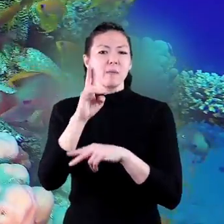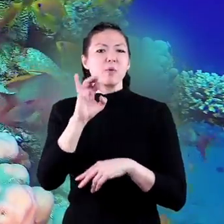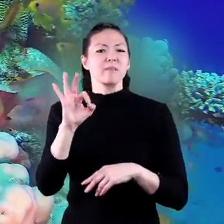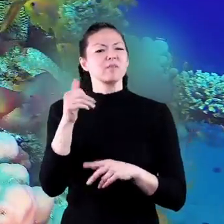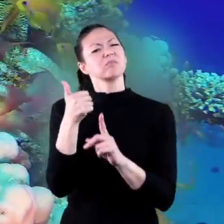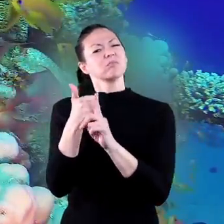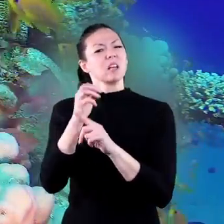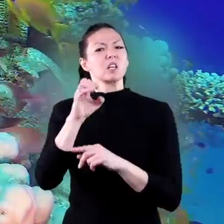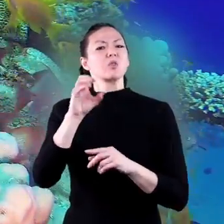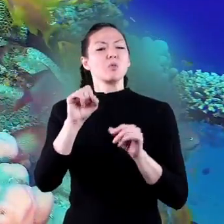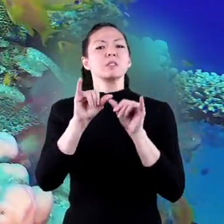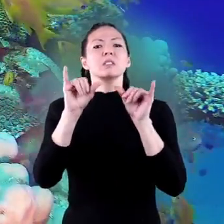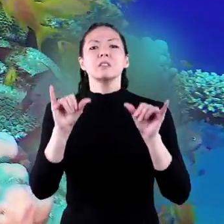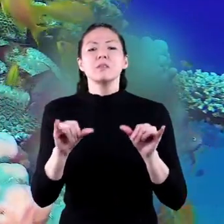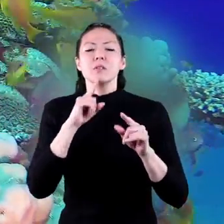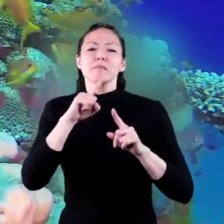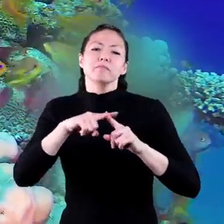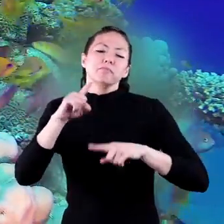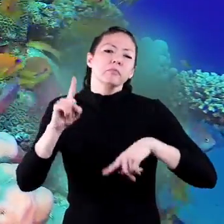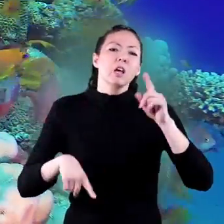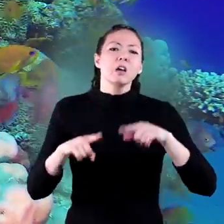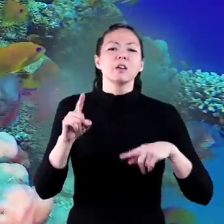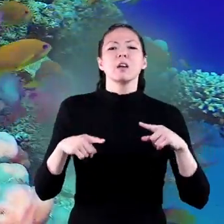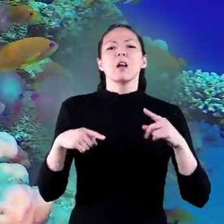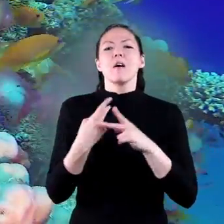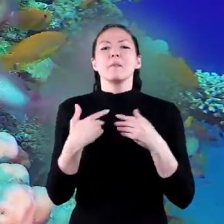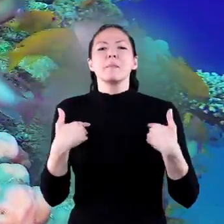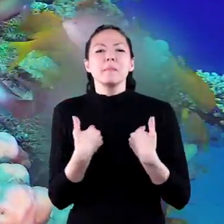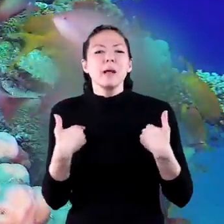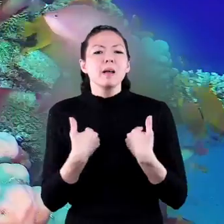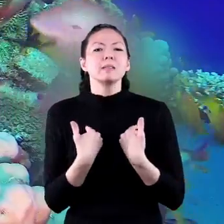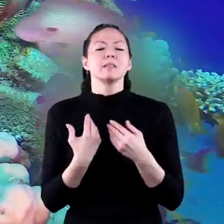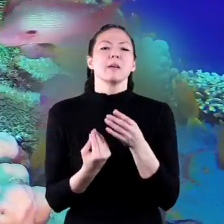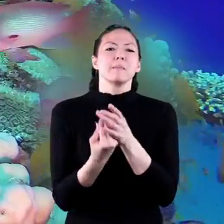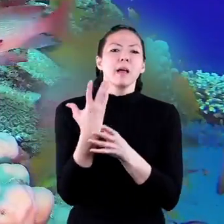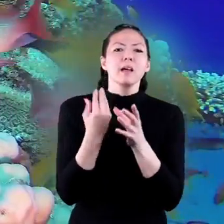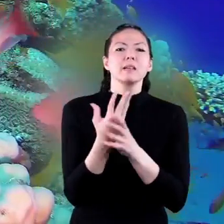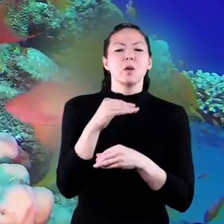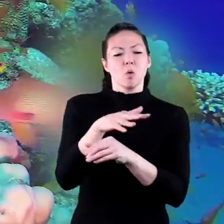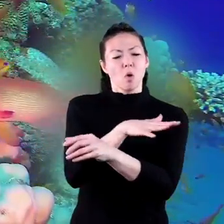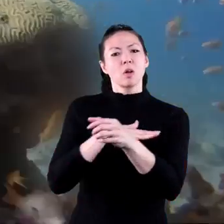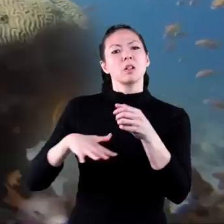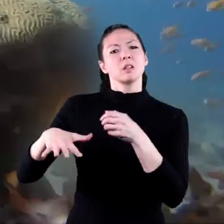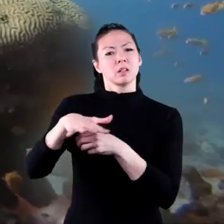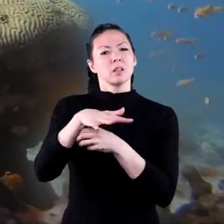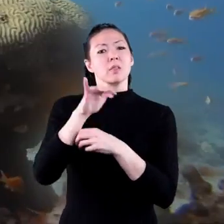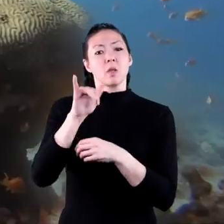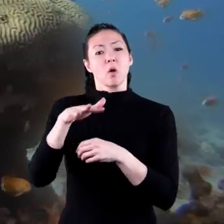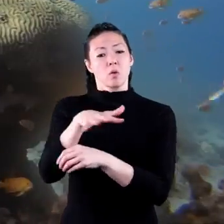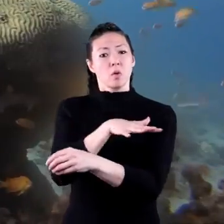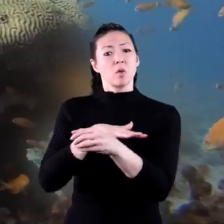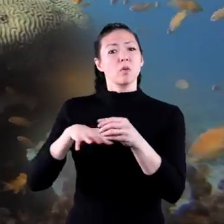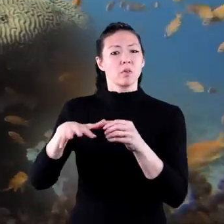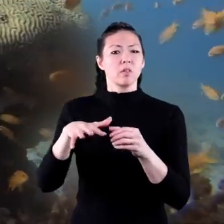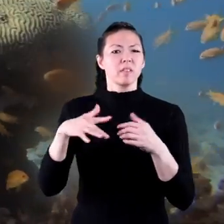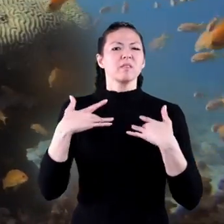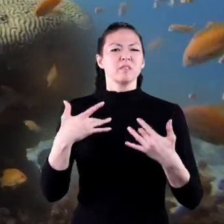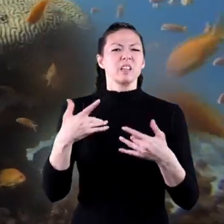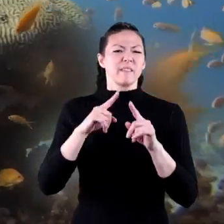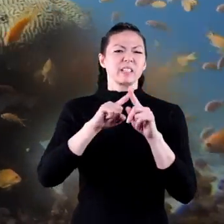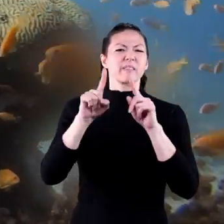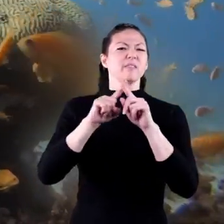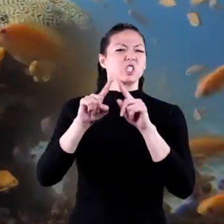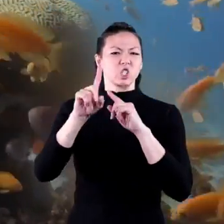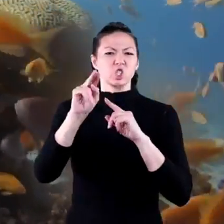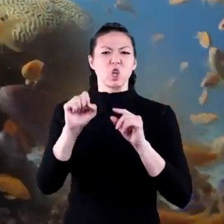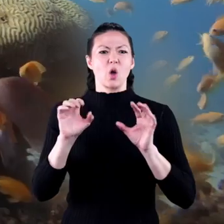an ecosystem. Various kinds of plants and animals inhabit coral reefs. Every coral reef eventually